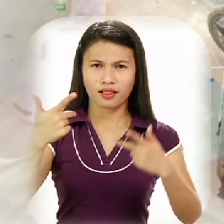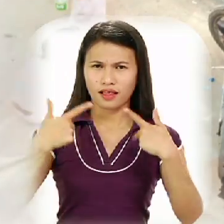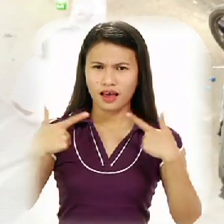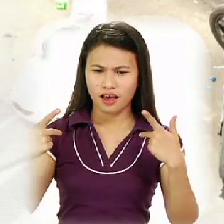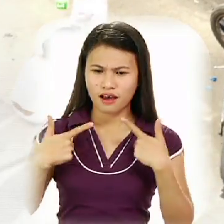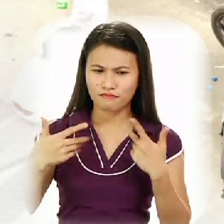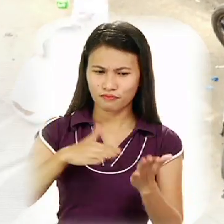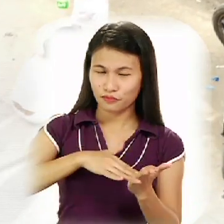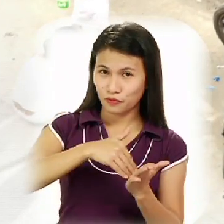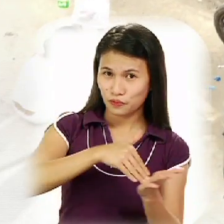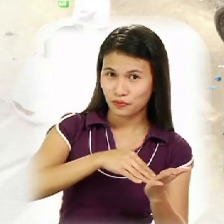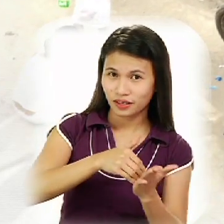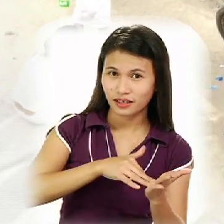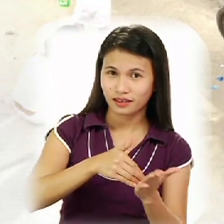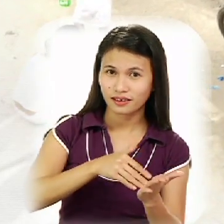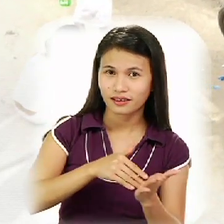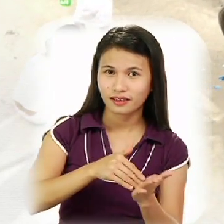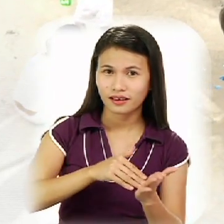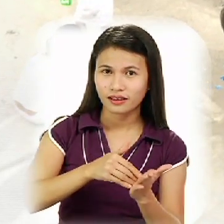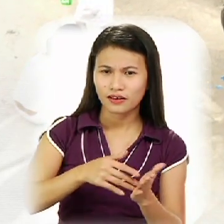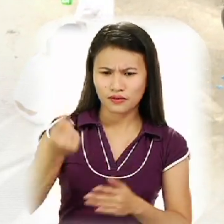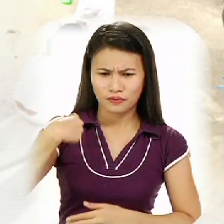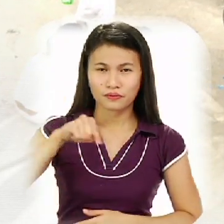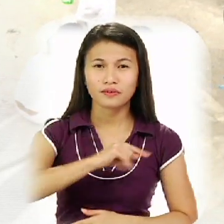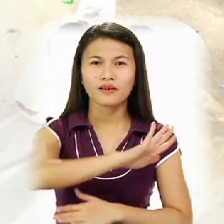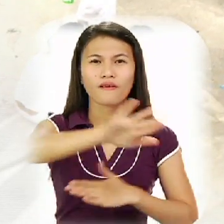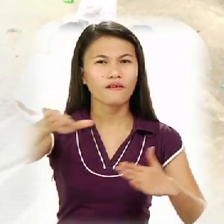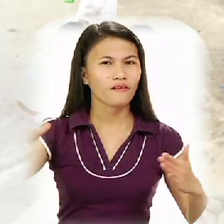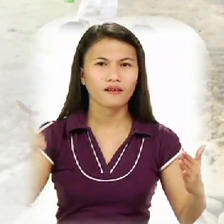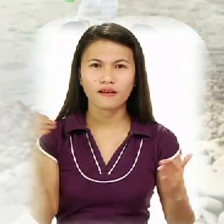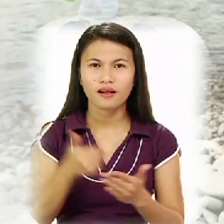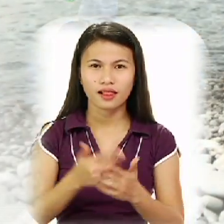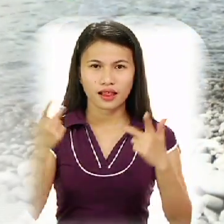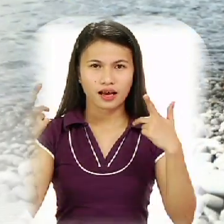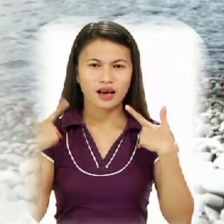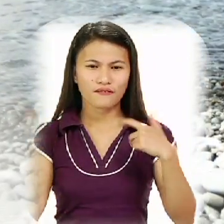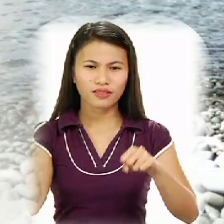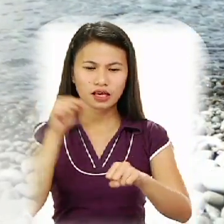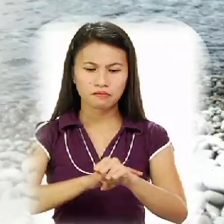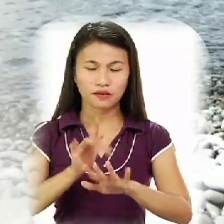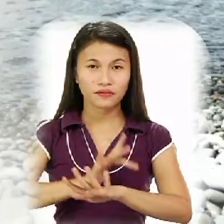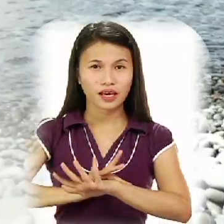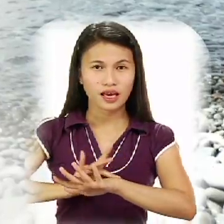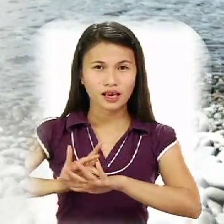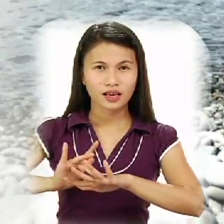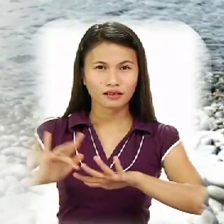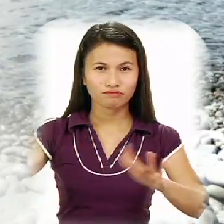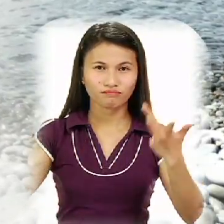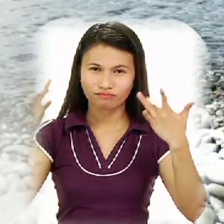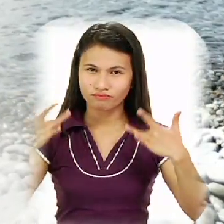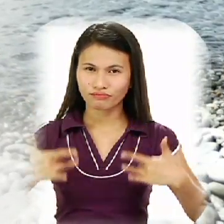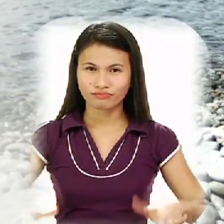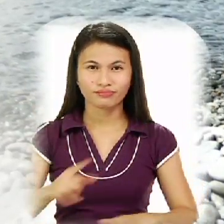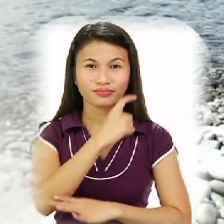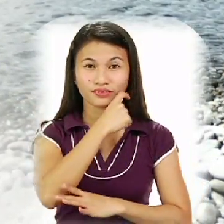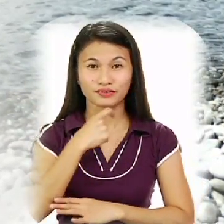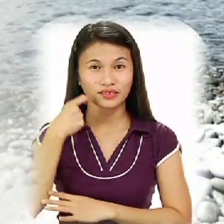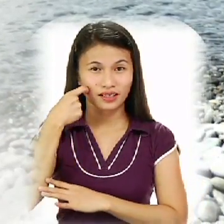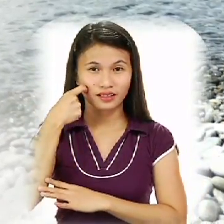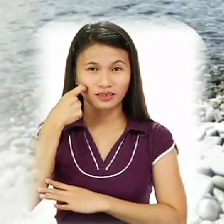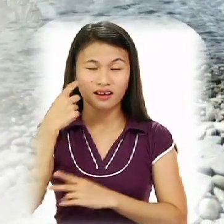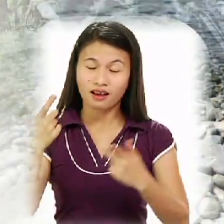We all have our weak moments. We all have moments of emptiness,